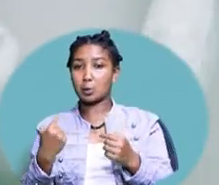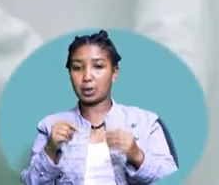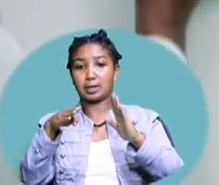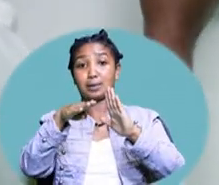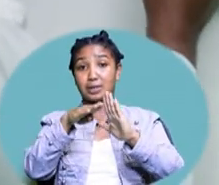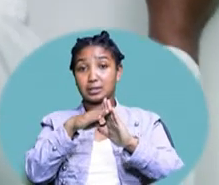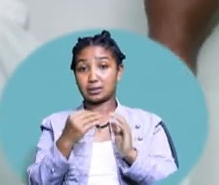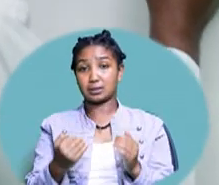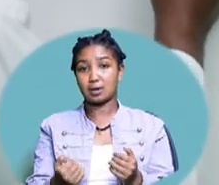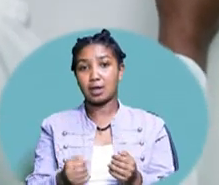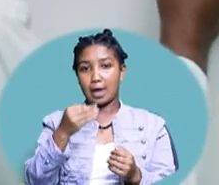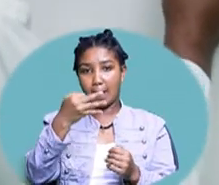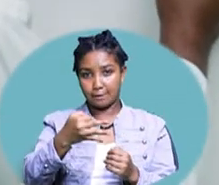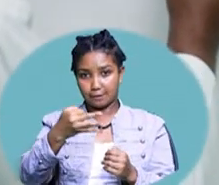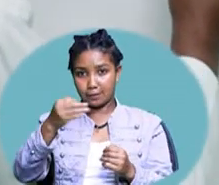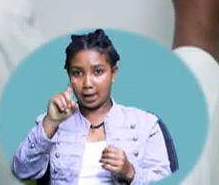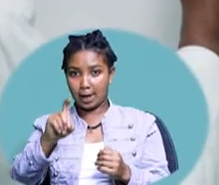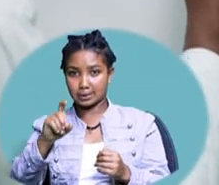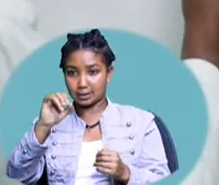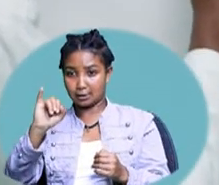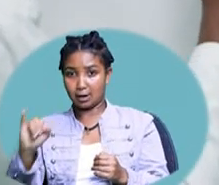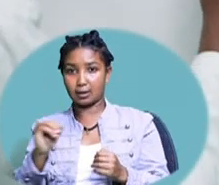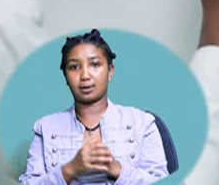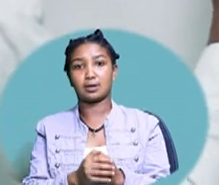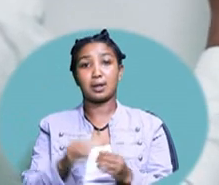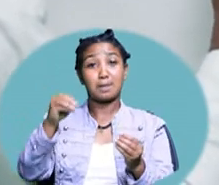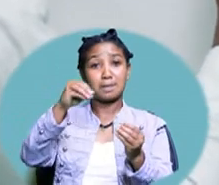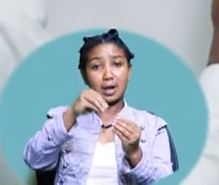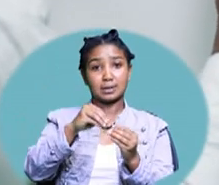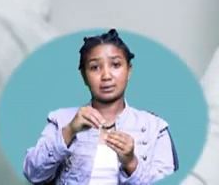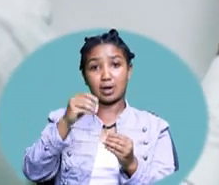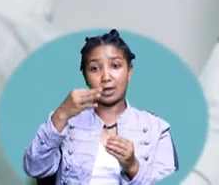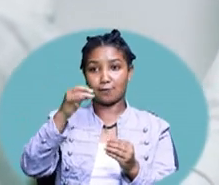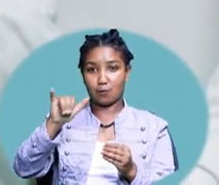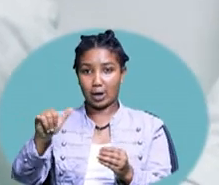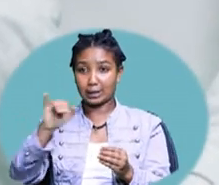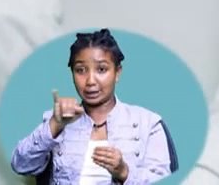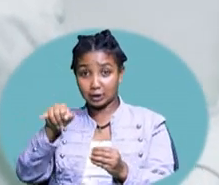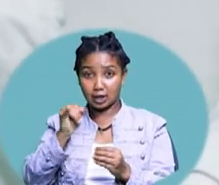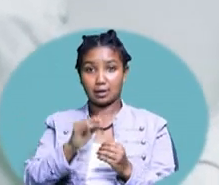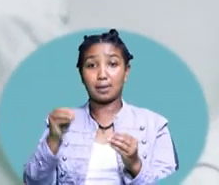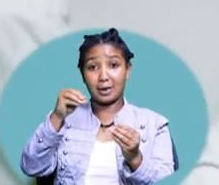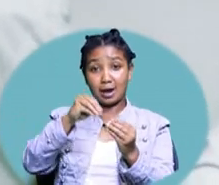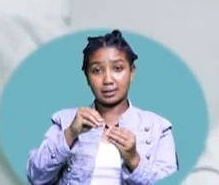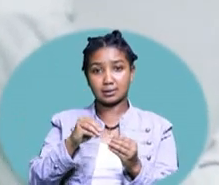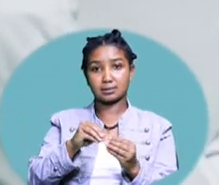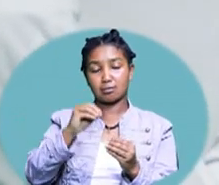be represented as Fx in I plus Fy in a j